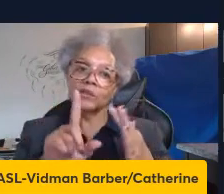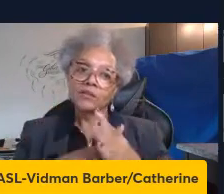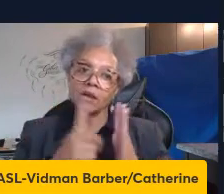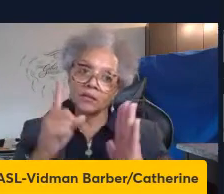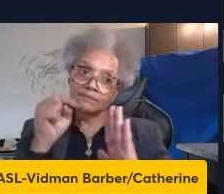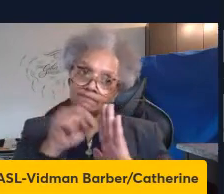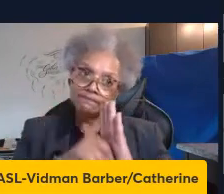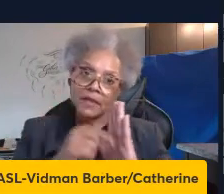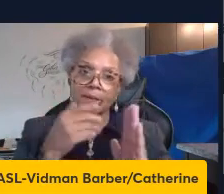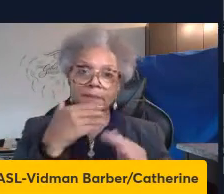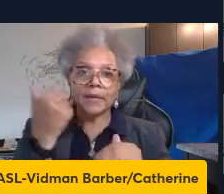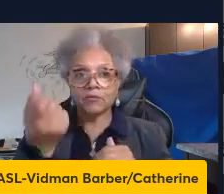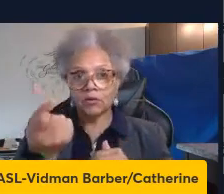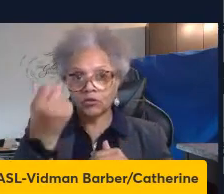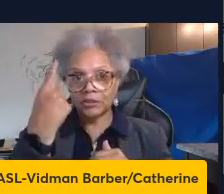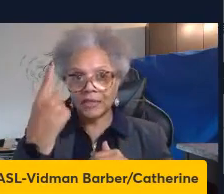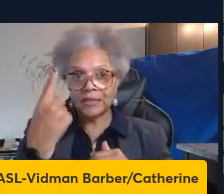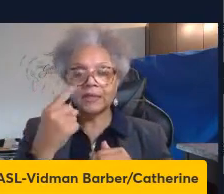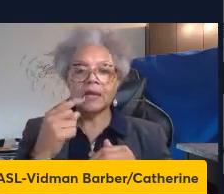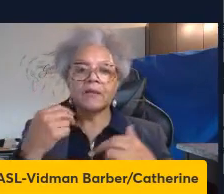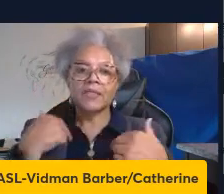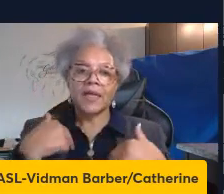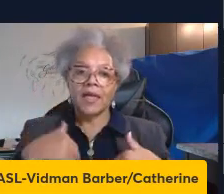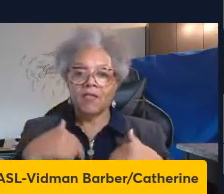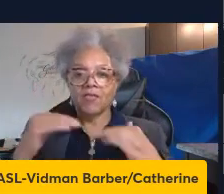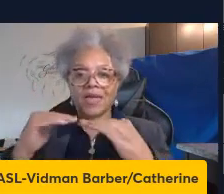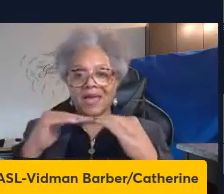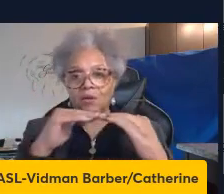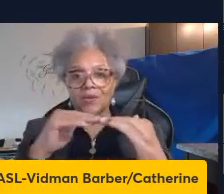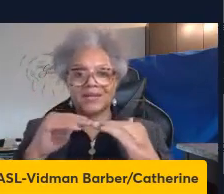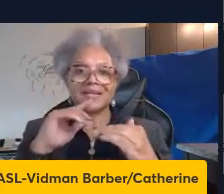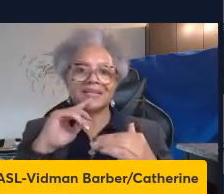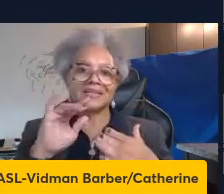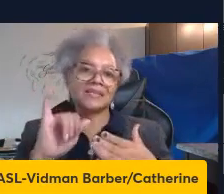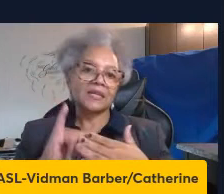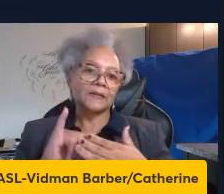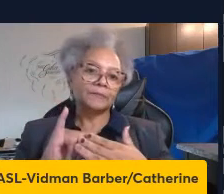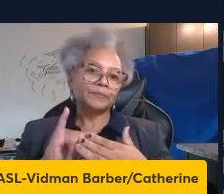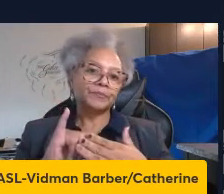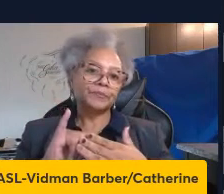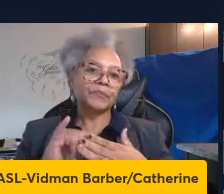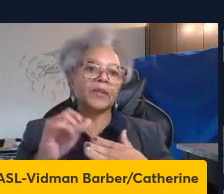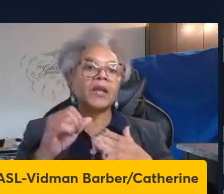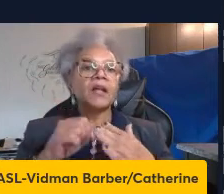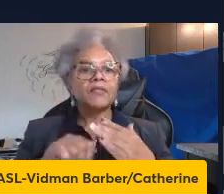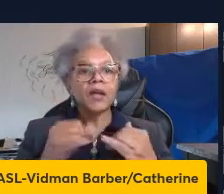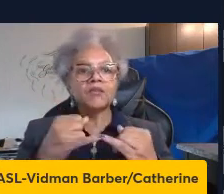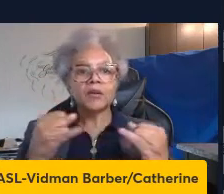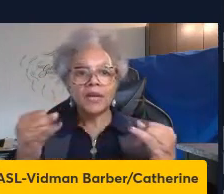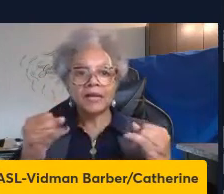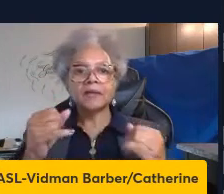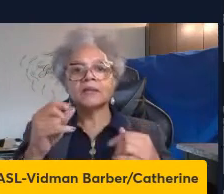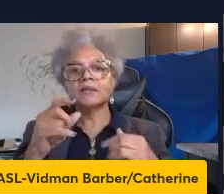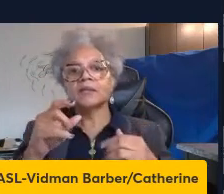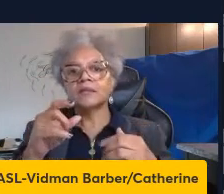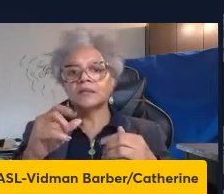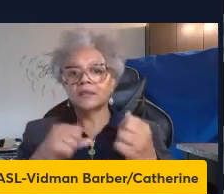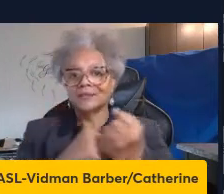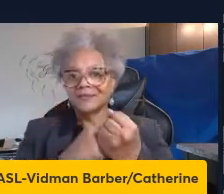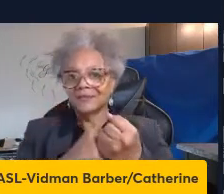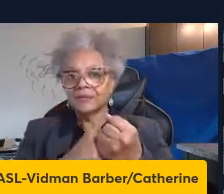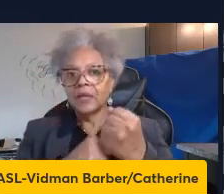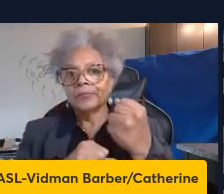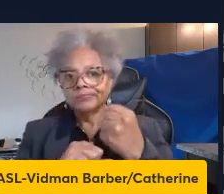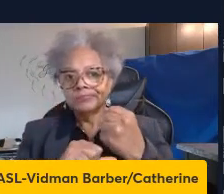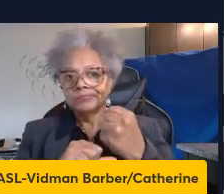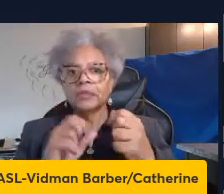better understanding of health equity is that the underlying and the underpinning